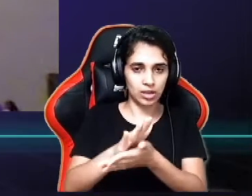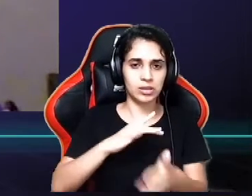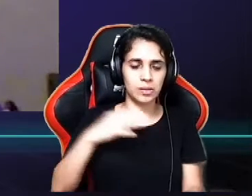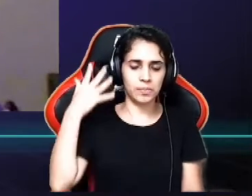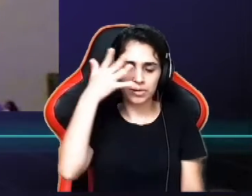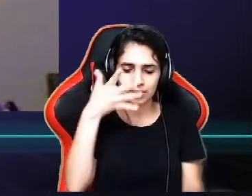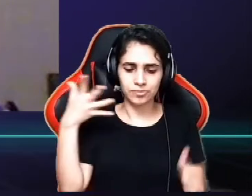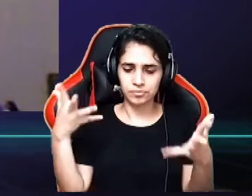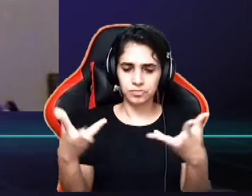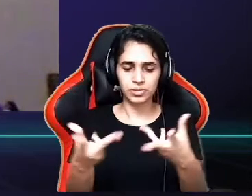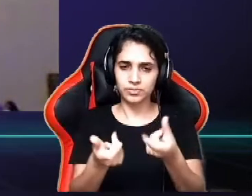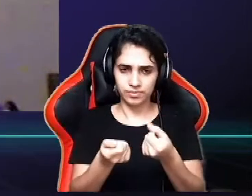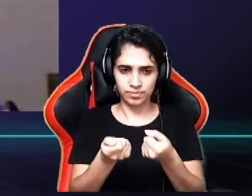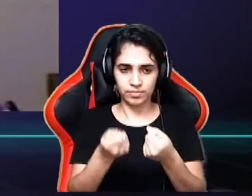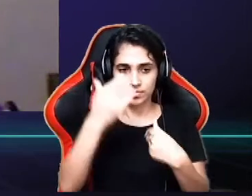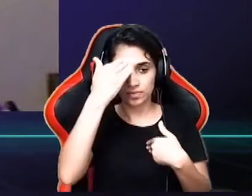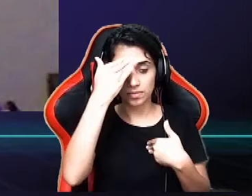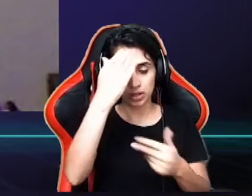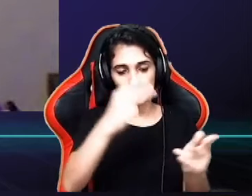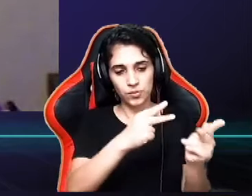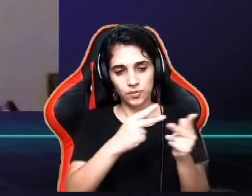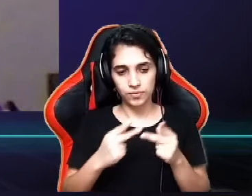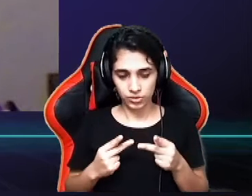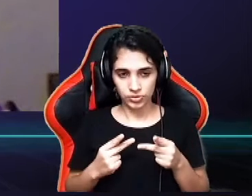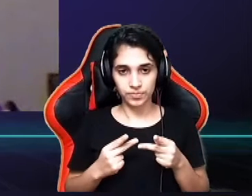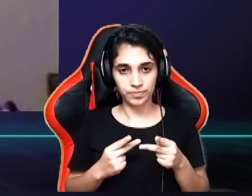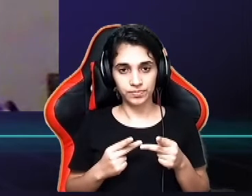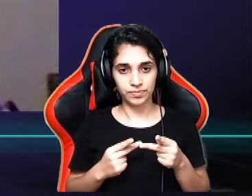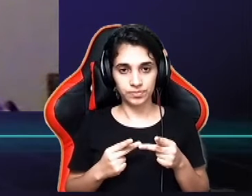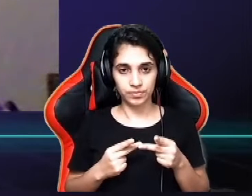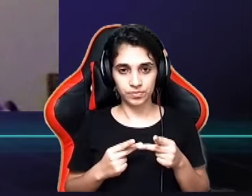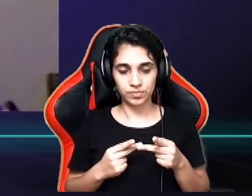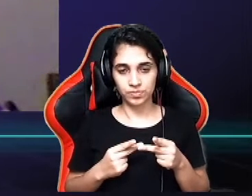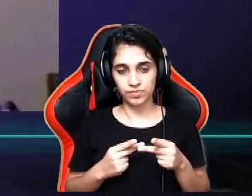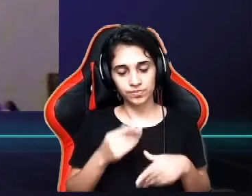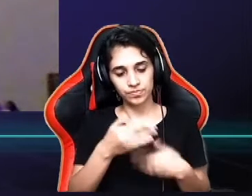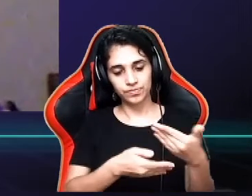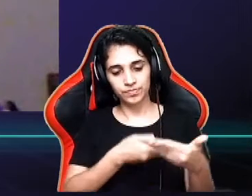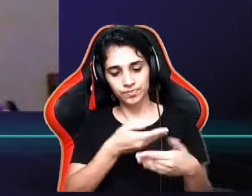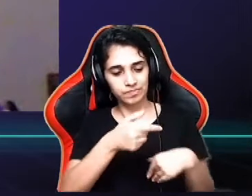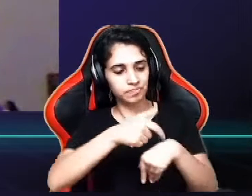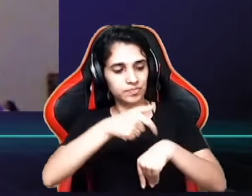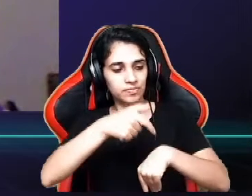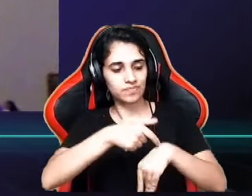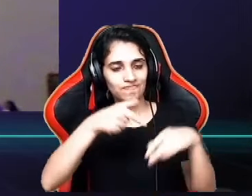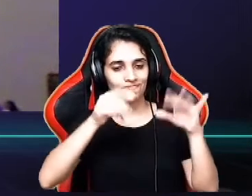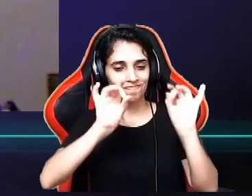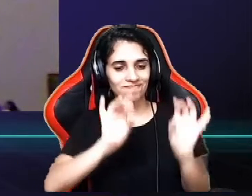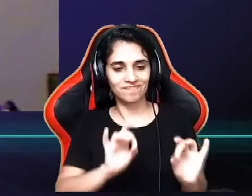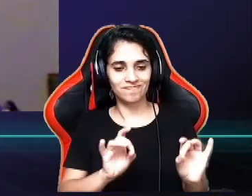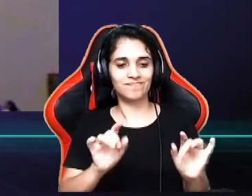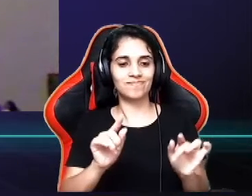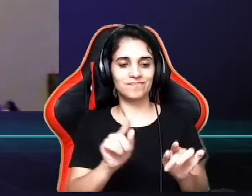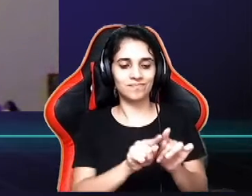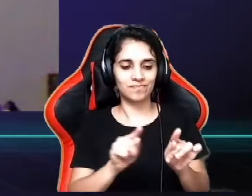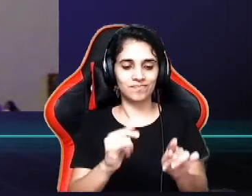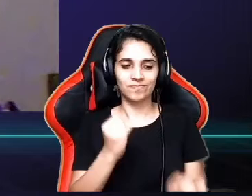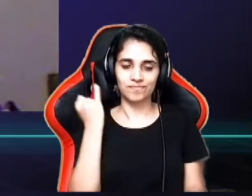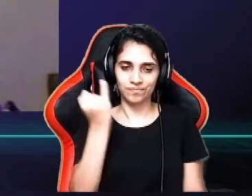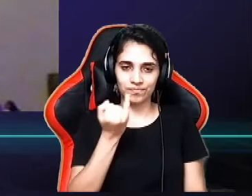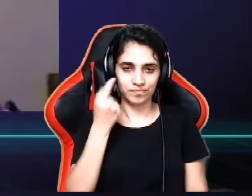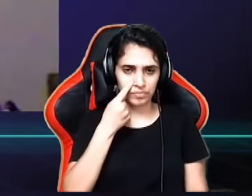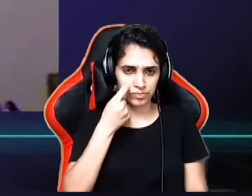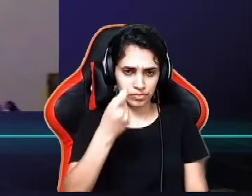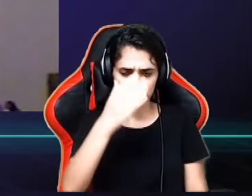watching fantastic presentations. Big time congrats, and thanks for the invite, for being here to share this